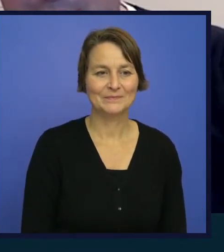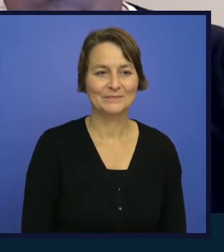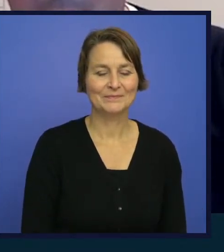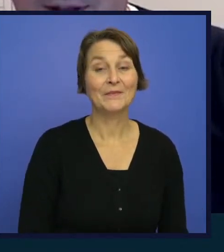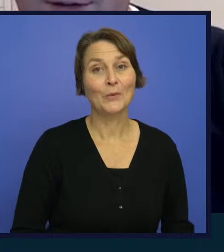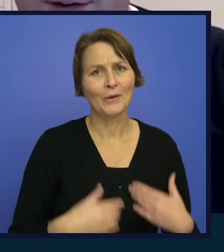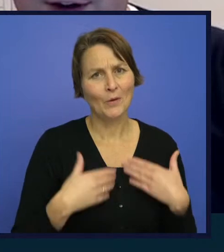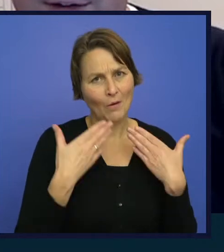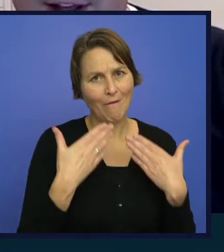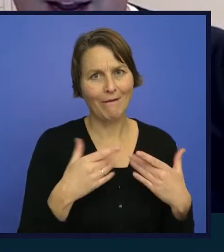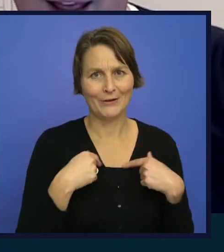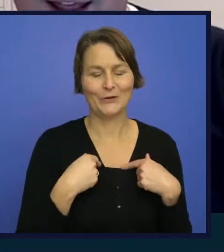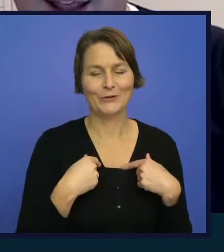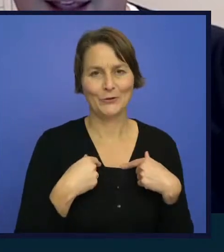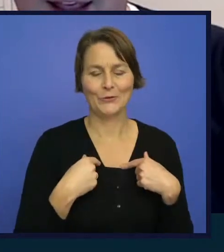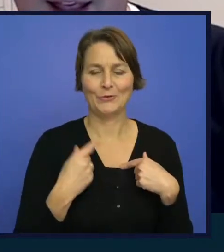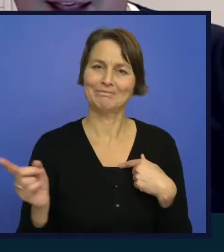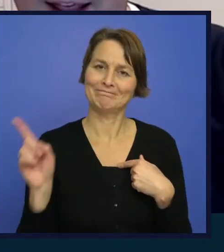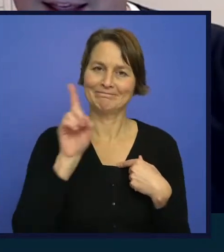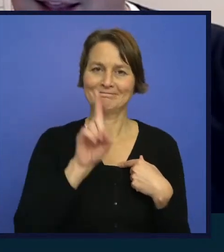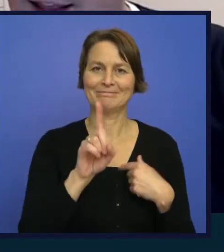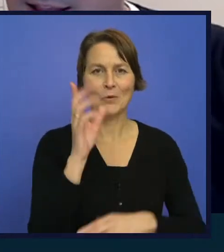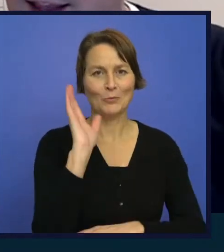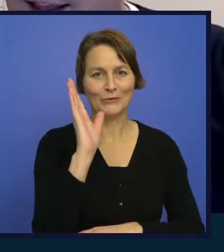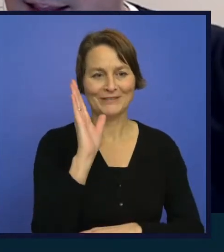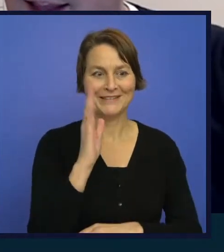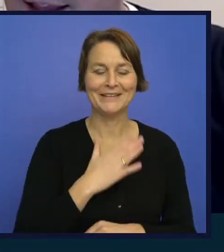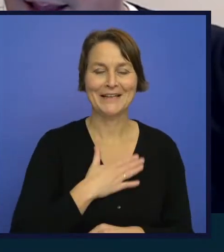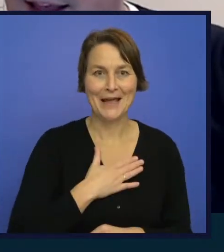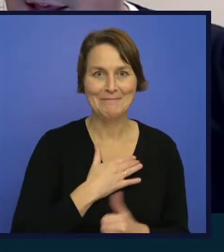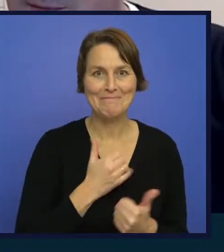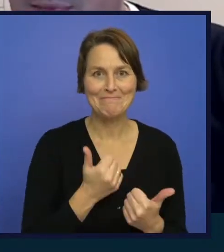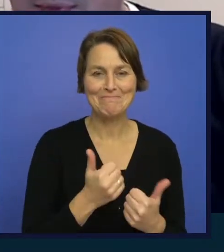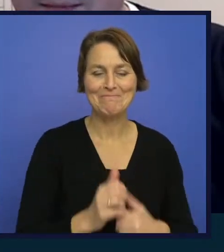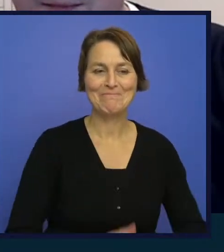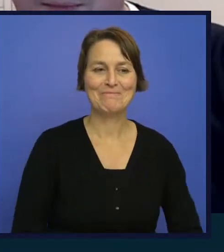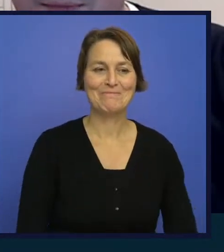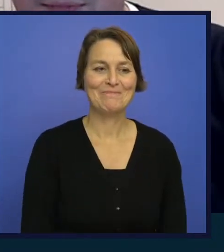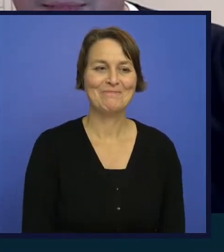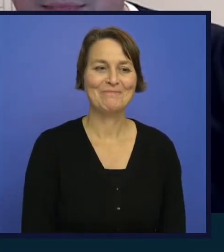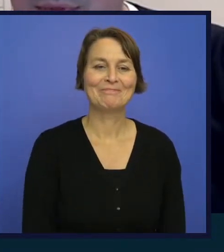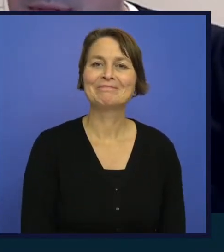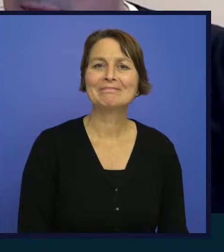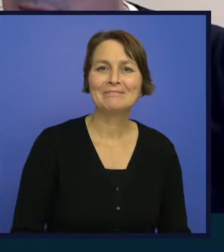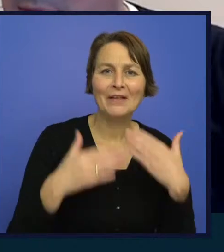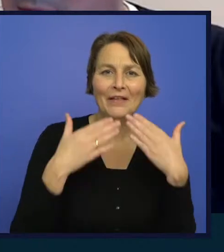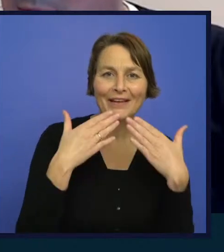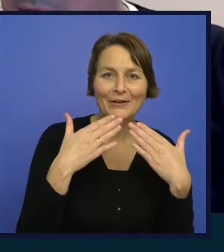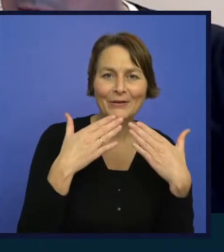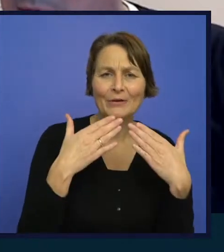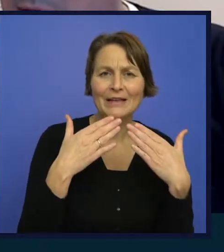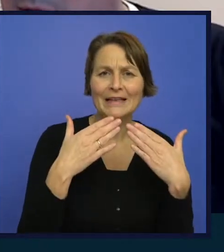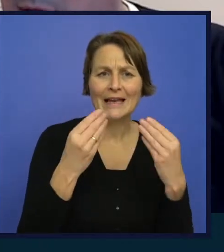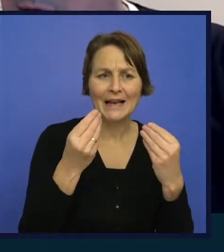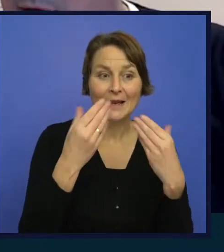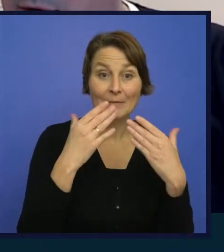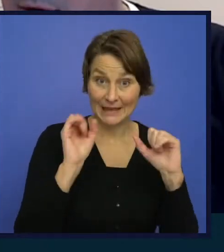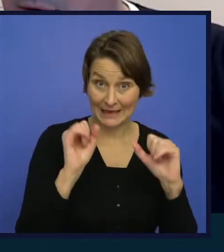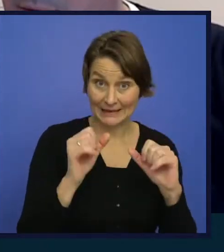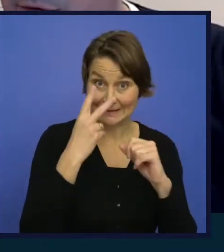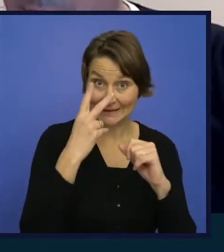you with us here tonight. Really nice to have you, yeah. Oh, thank you. Can you let me know once you're able to see my